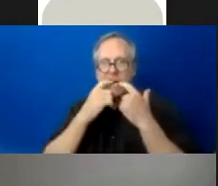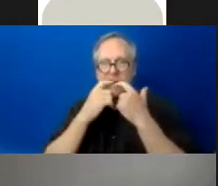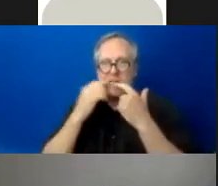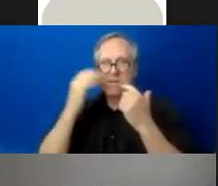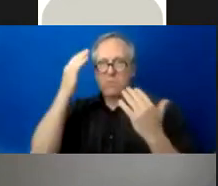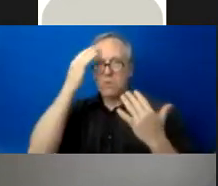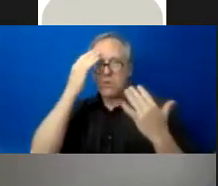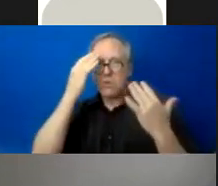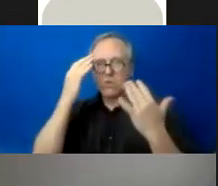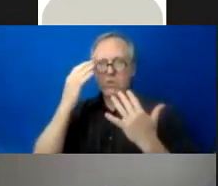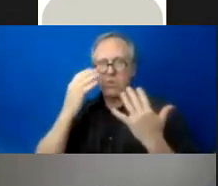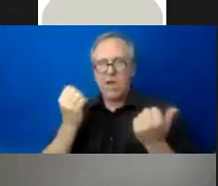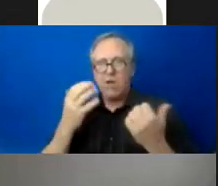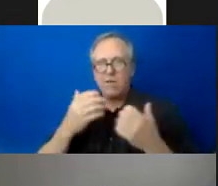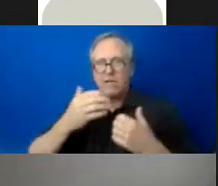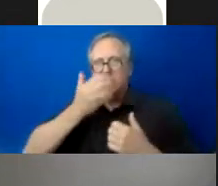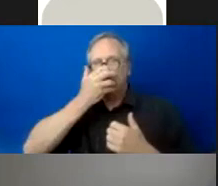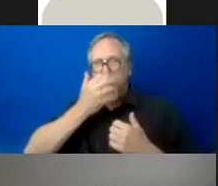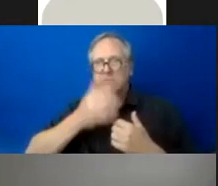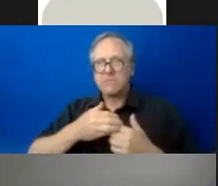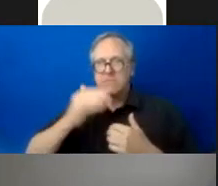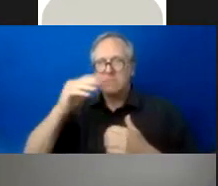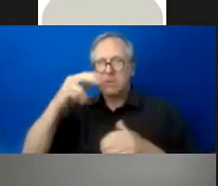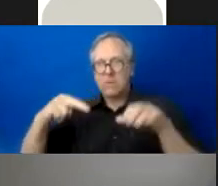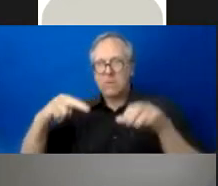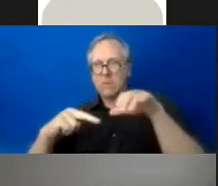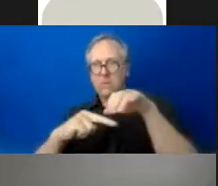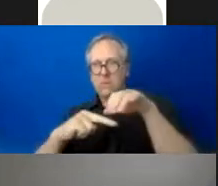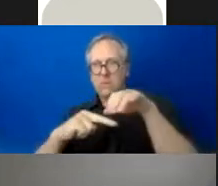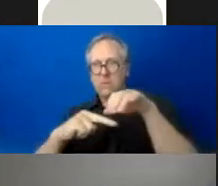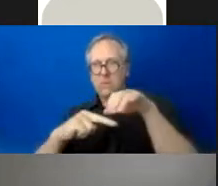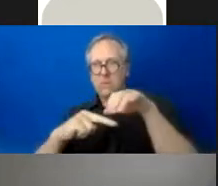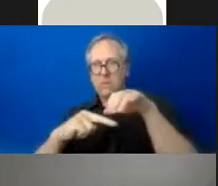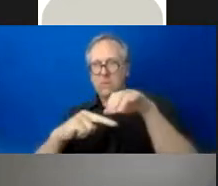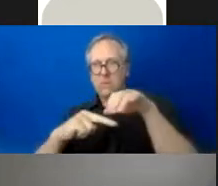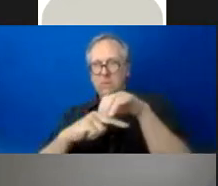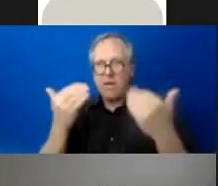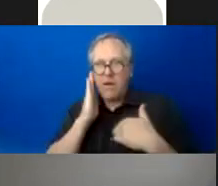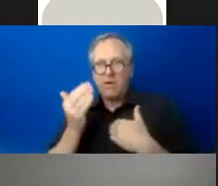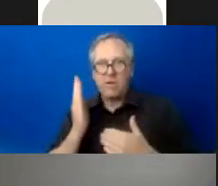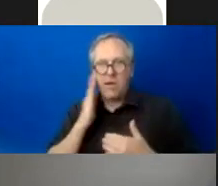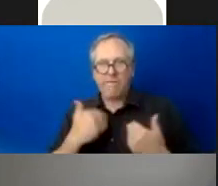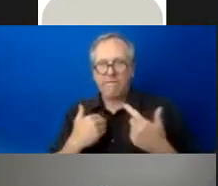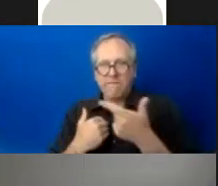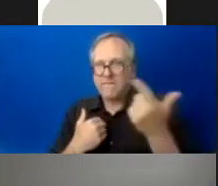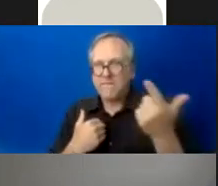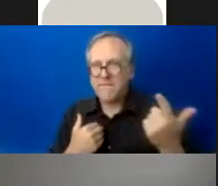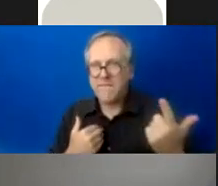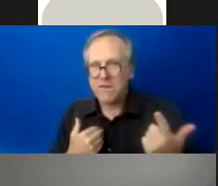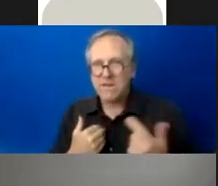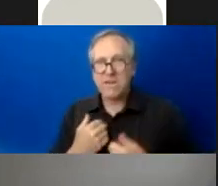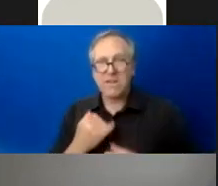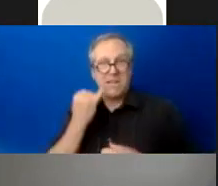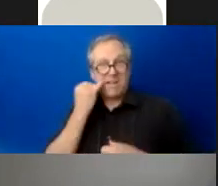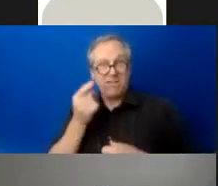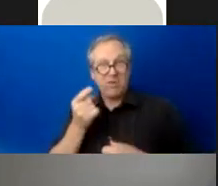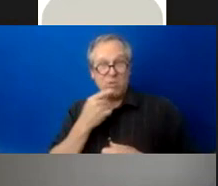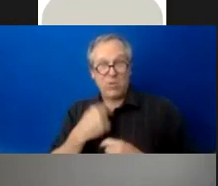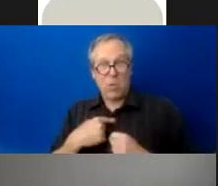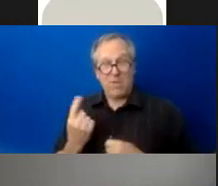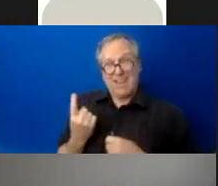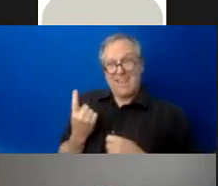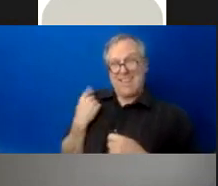the number of ventilators and the number of hospital beds. If you had told me then a year ago that we would have a number